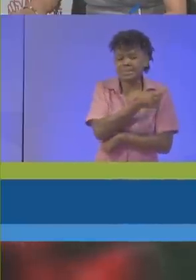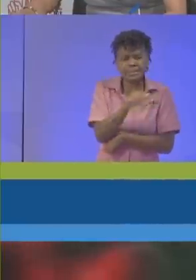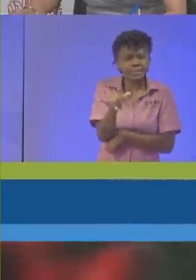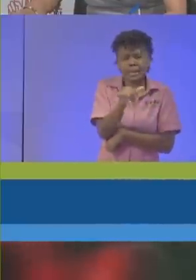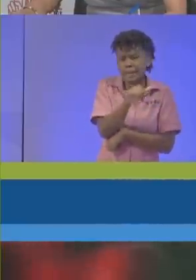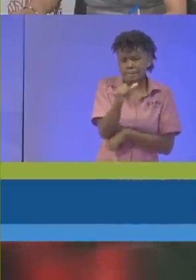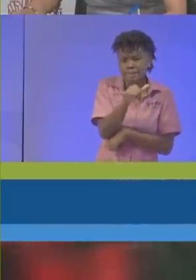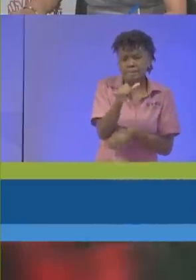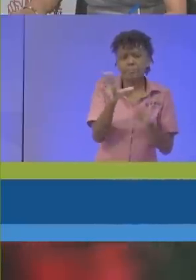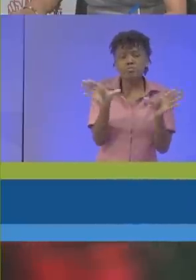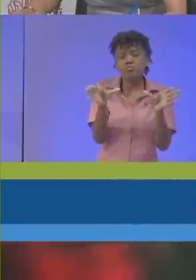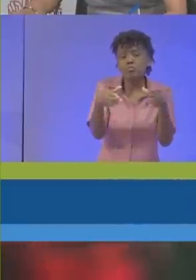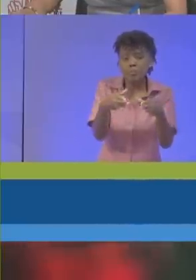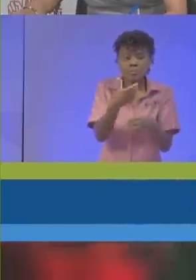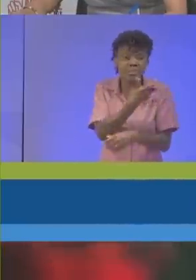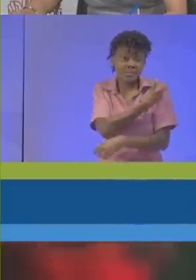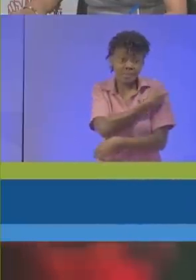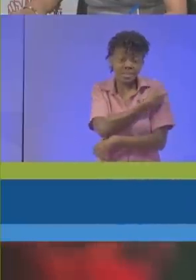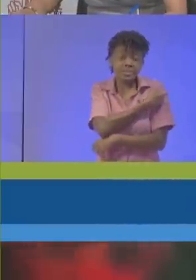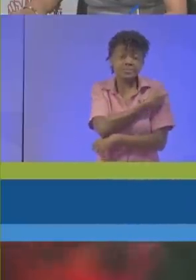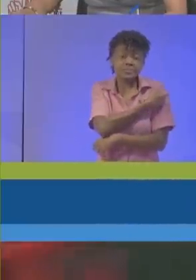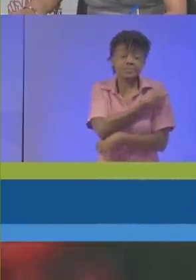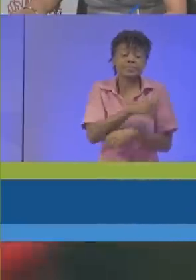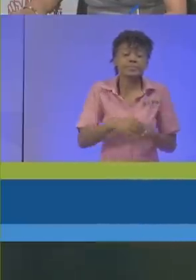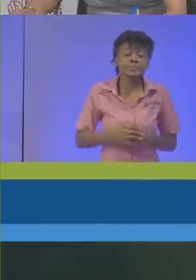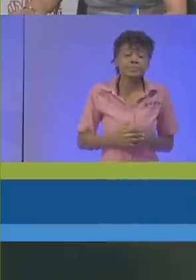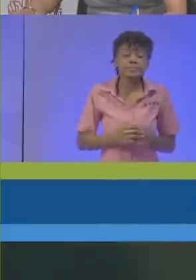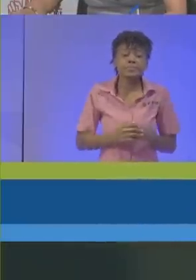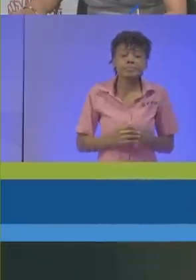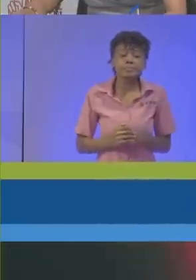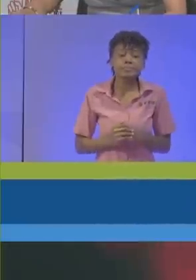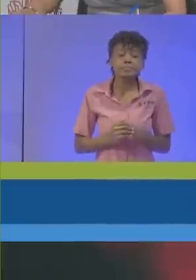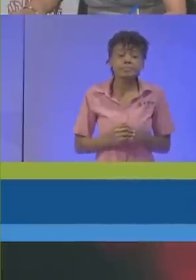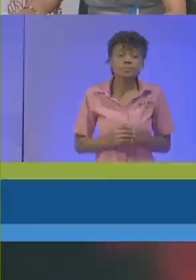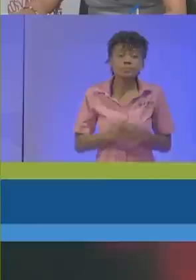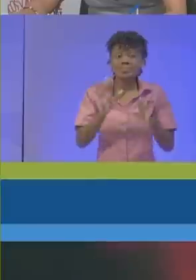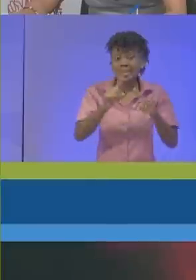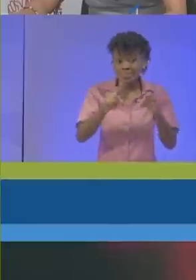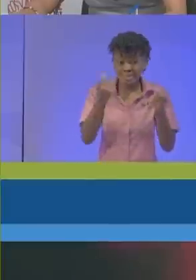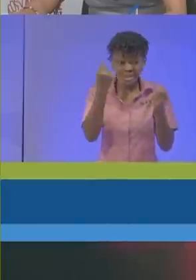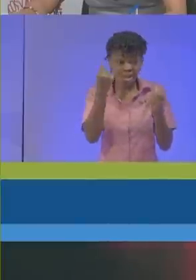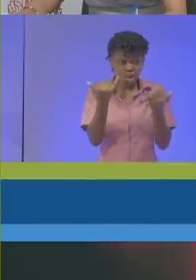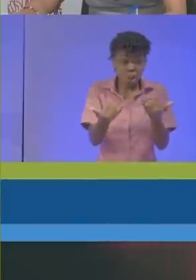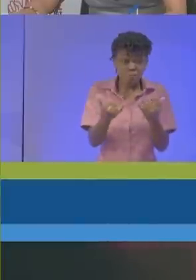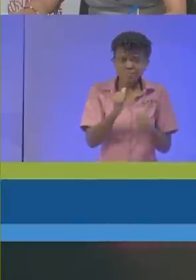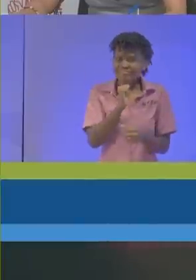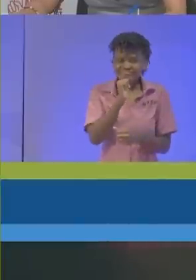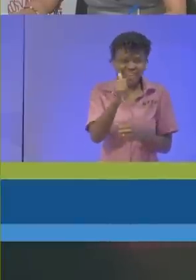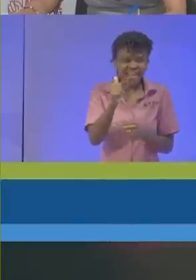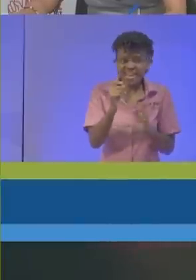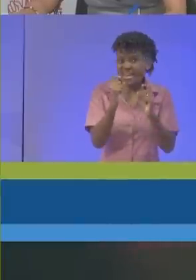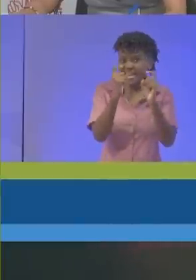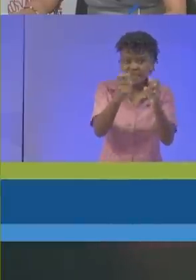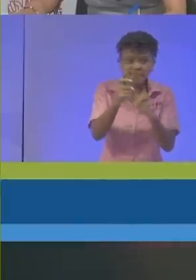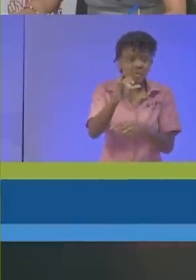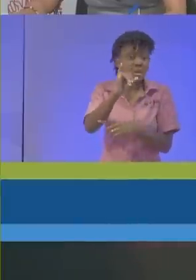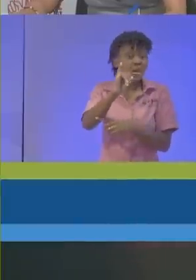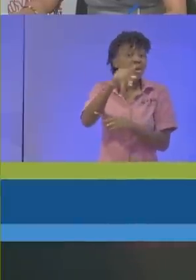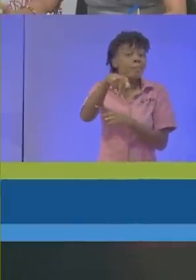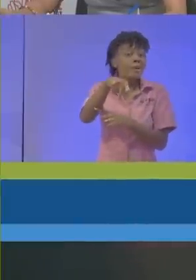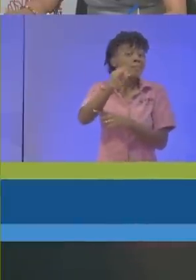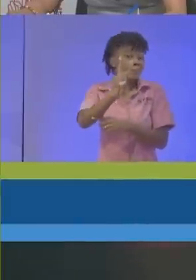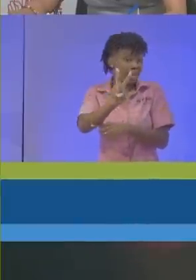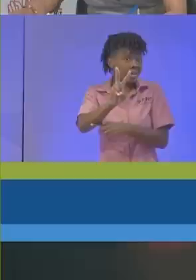vaccines. However, they no longer receive an IPV or an inactivated form of polio, but they receive the oral